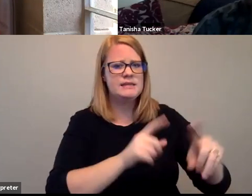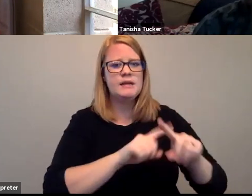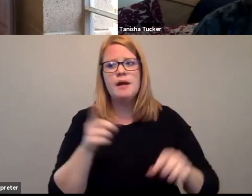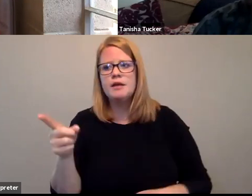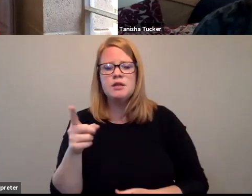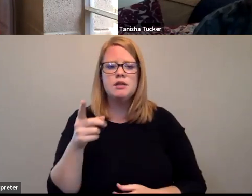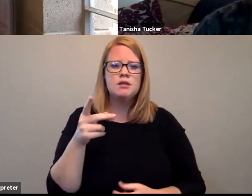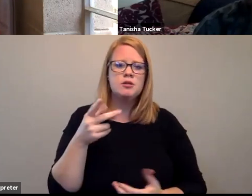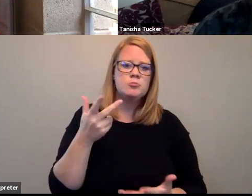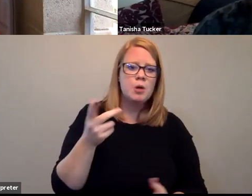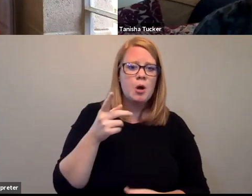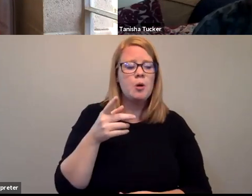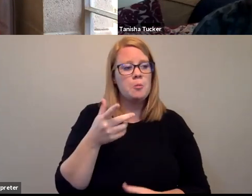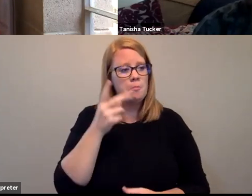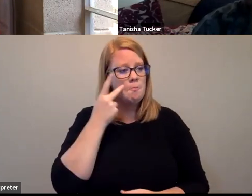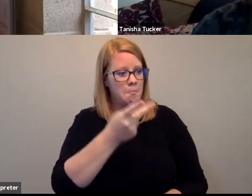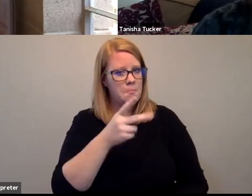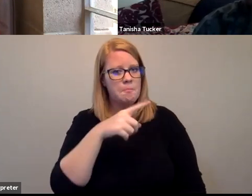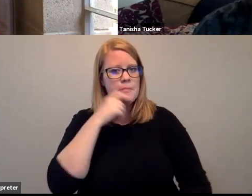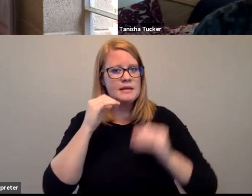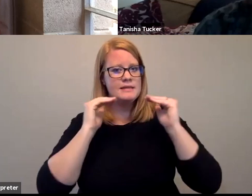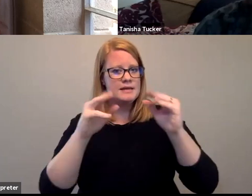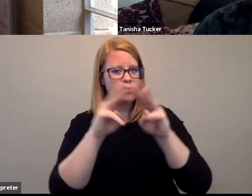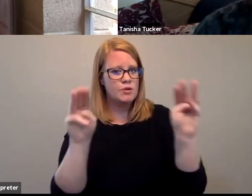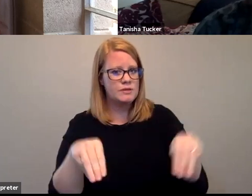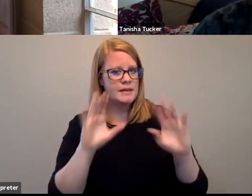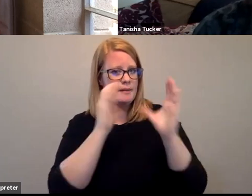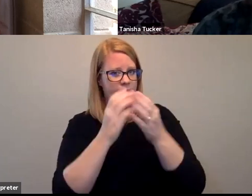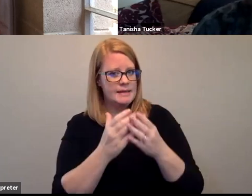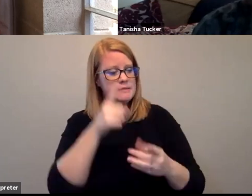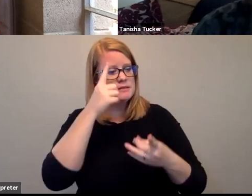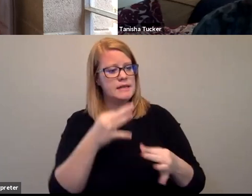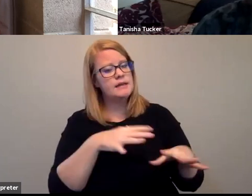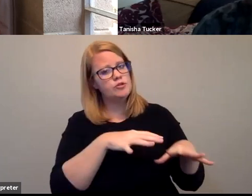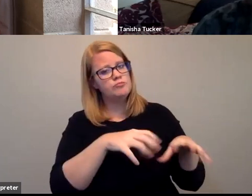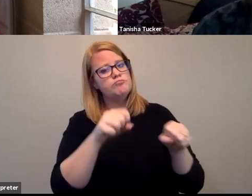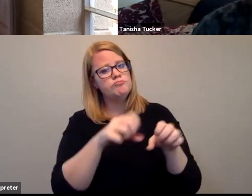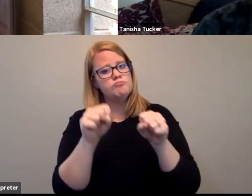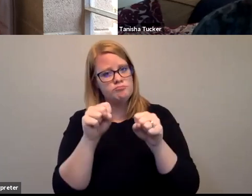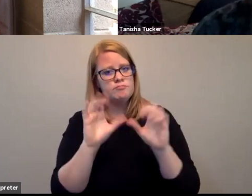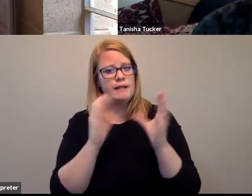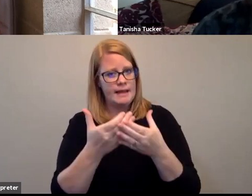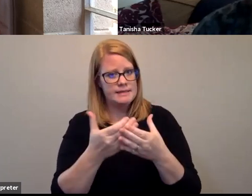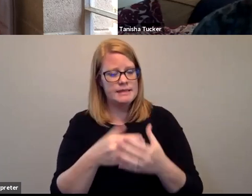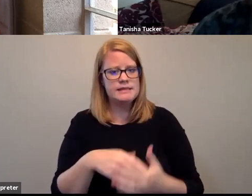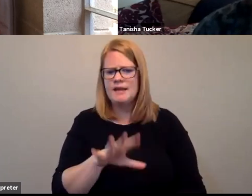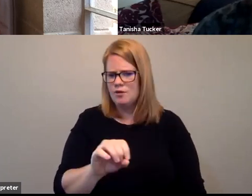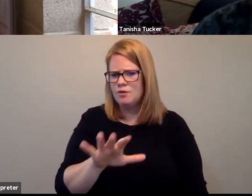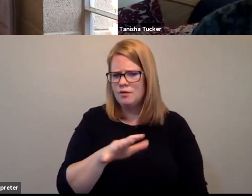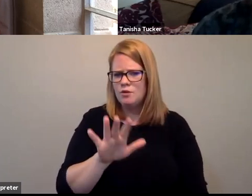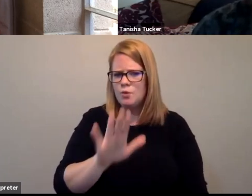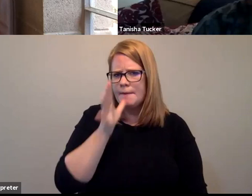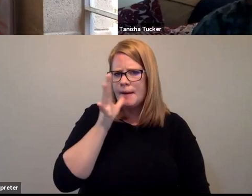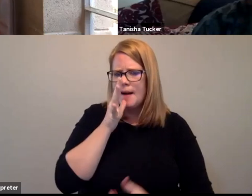and that for a while was going to those, which your mom had also helped with, but he also